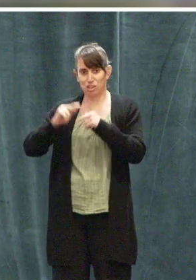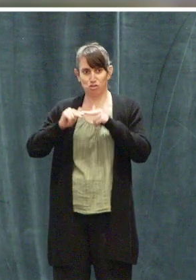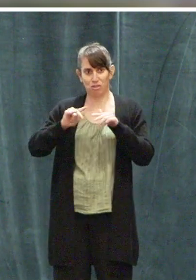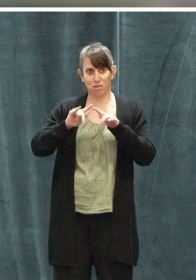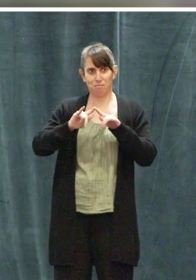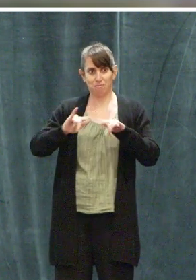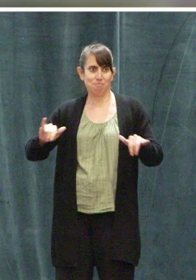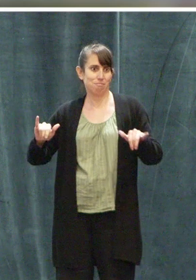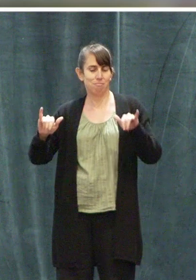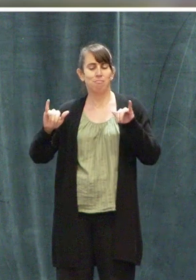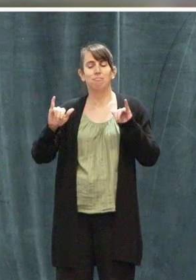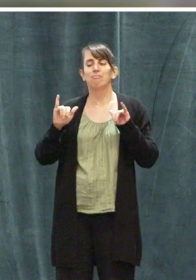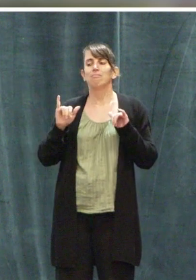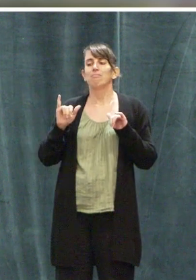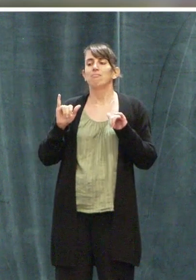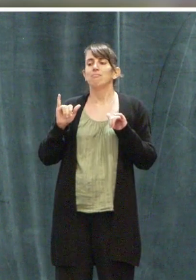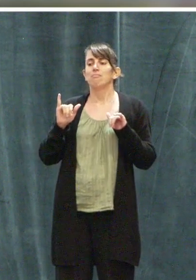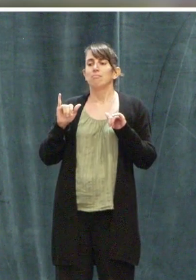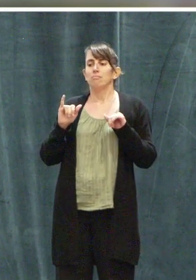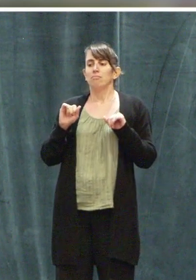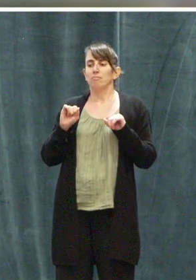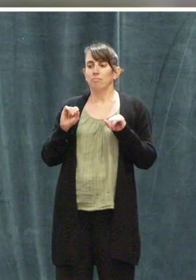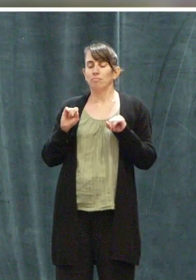around the same period. And from a